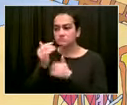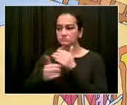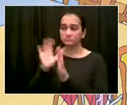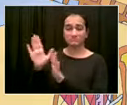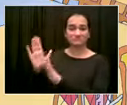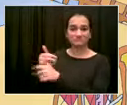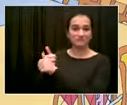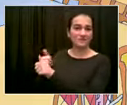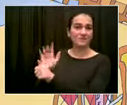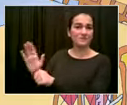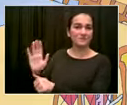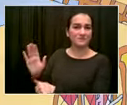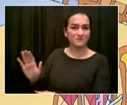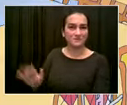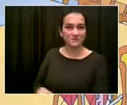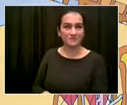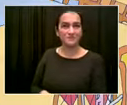Malcolm X's family.